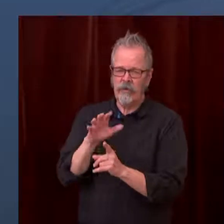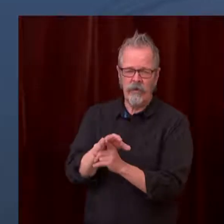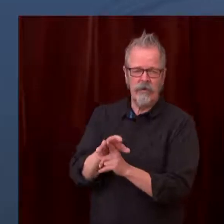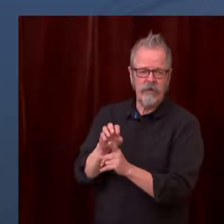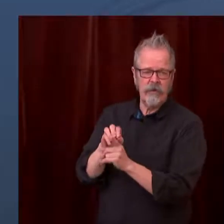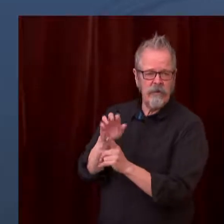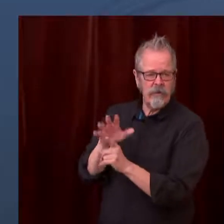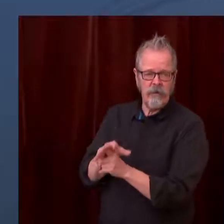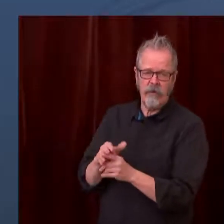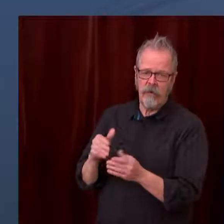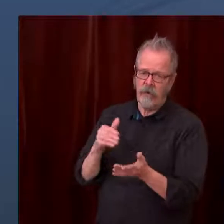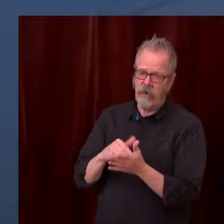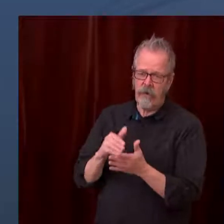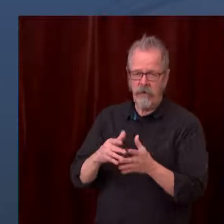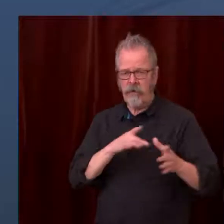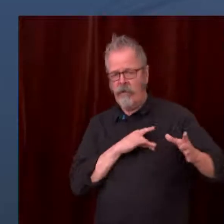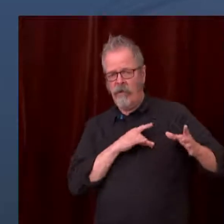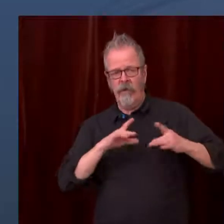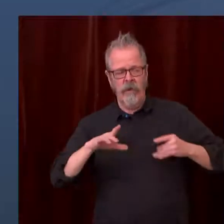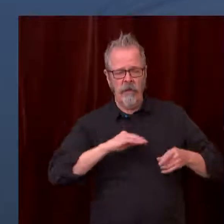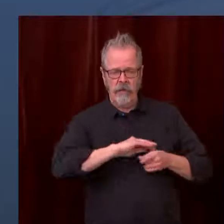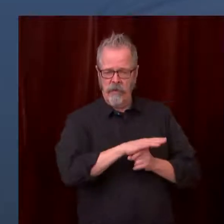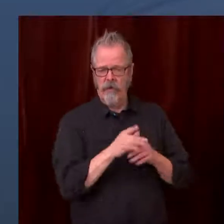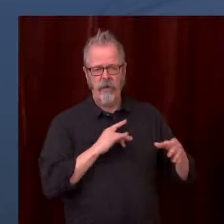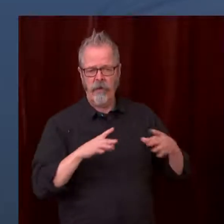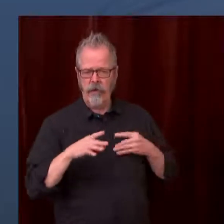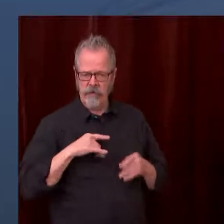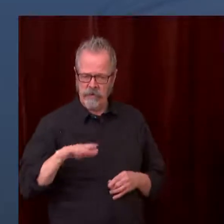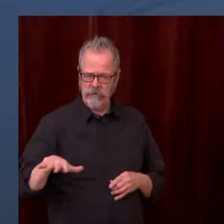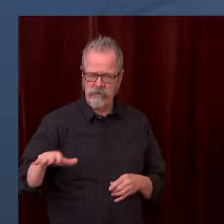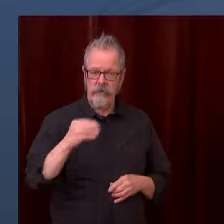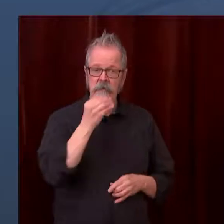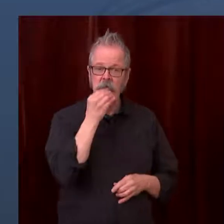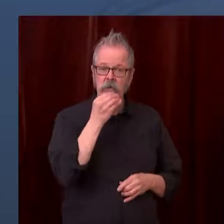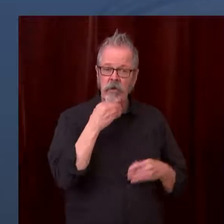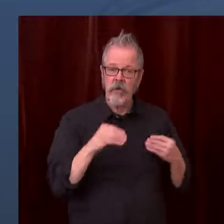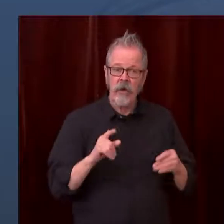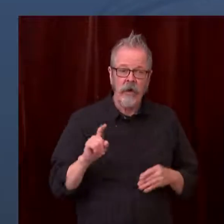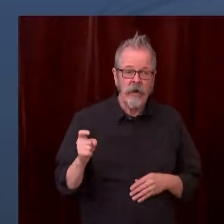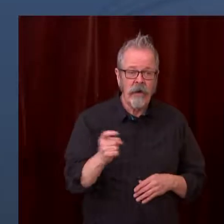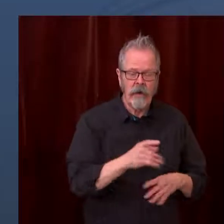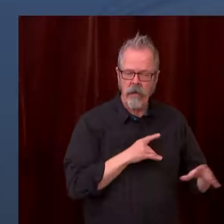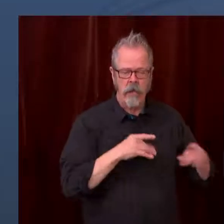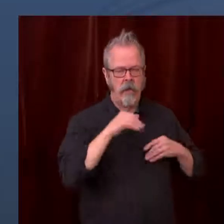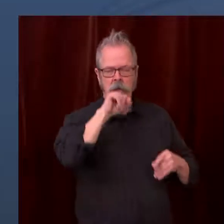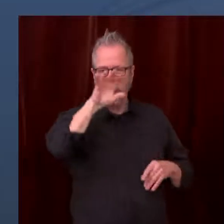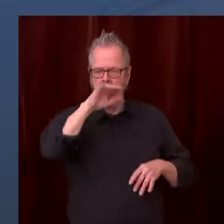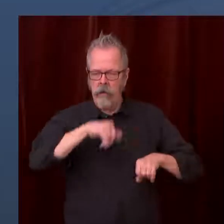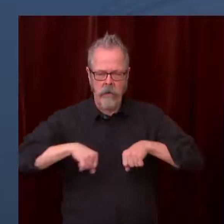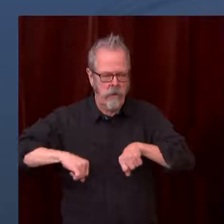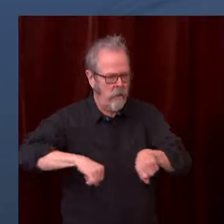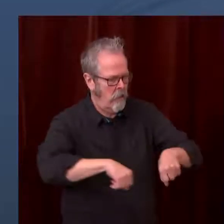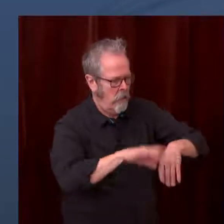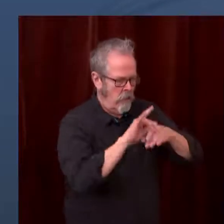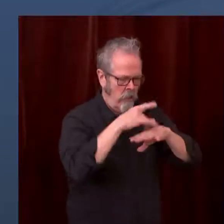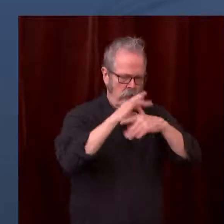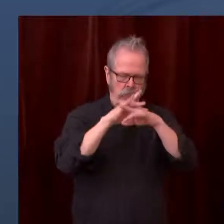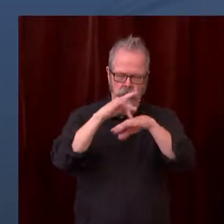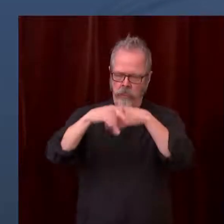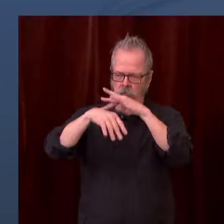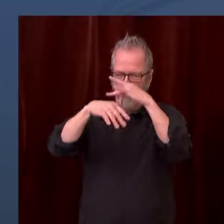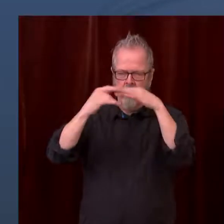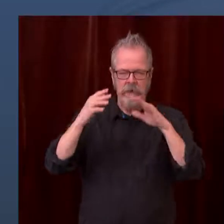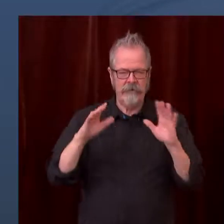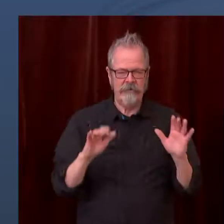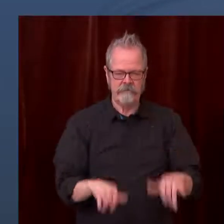the groceries on the shelves, or driving the bus, or doing all sorts of different activities that they are doing